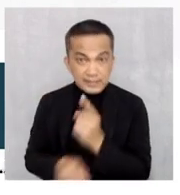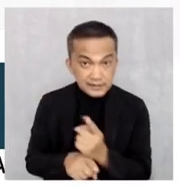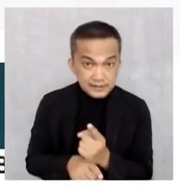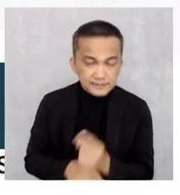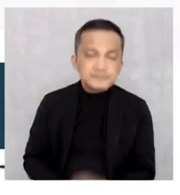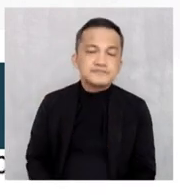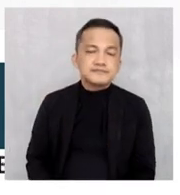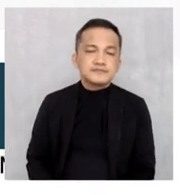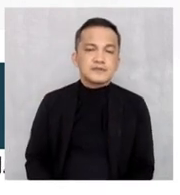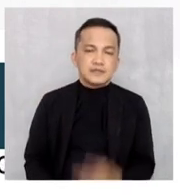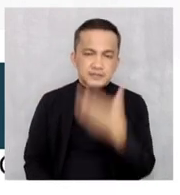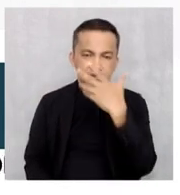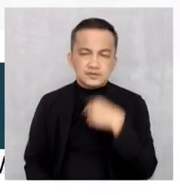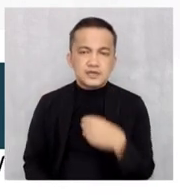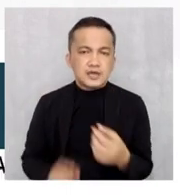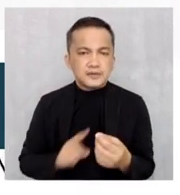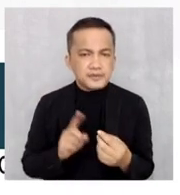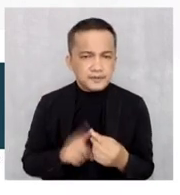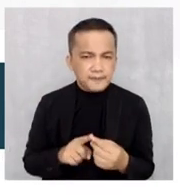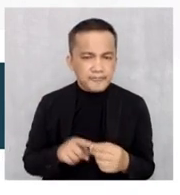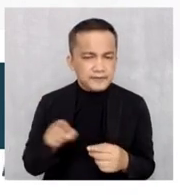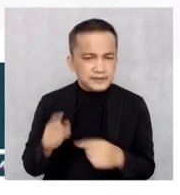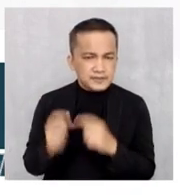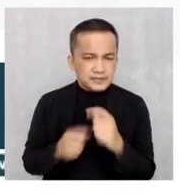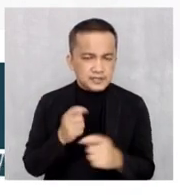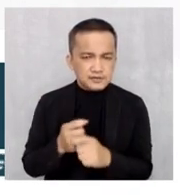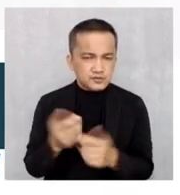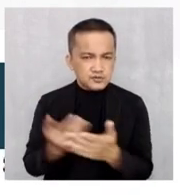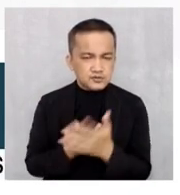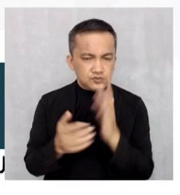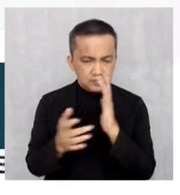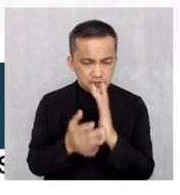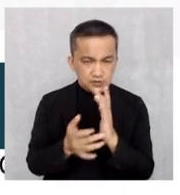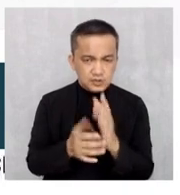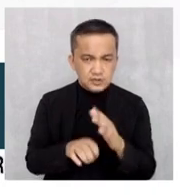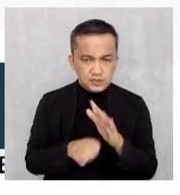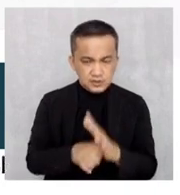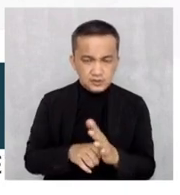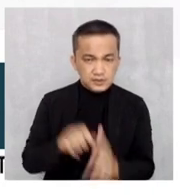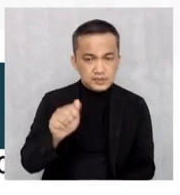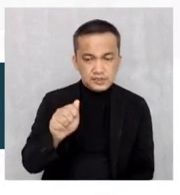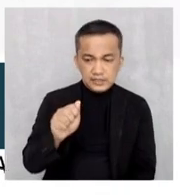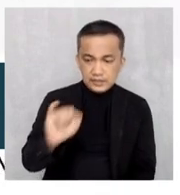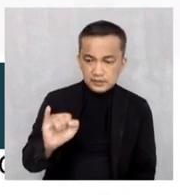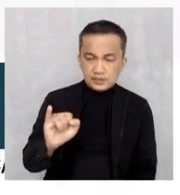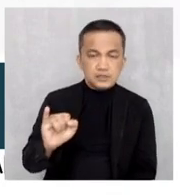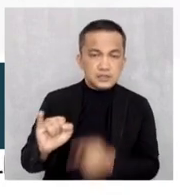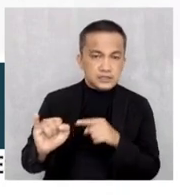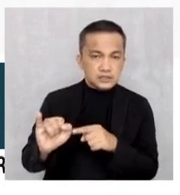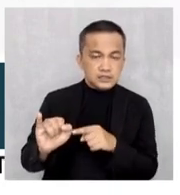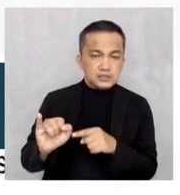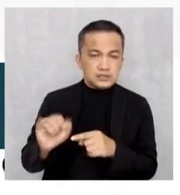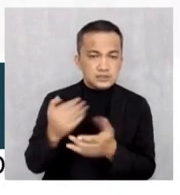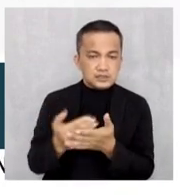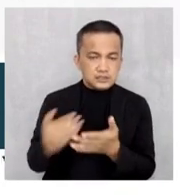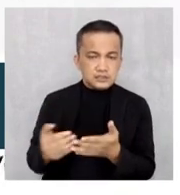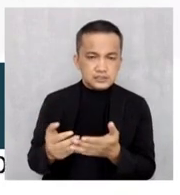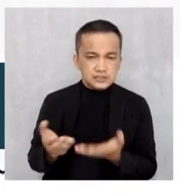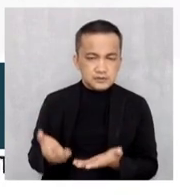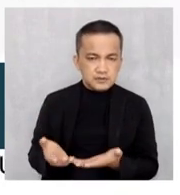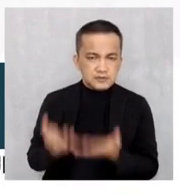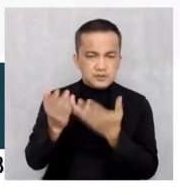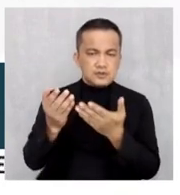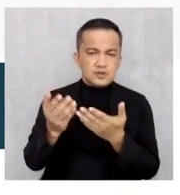the beauty about, you know, these types of new technologies, right? For example, artificial intelligence. These are things that will literally streamline